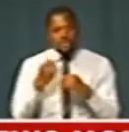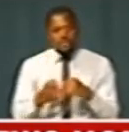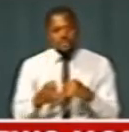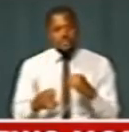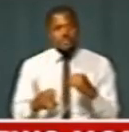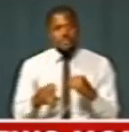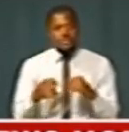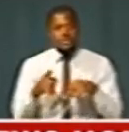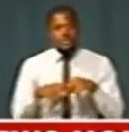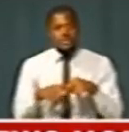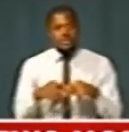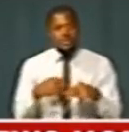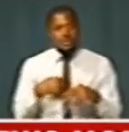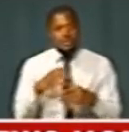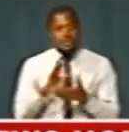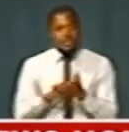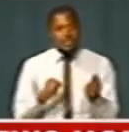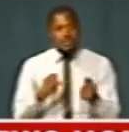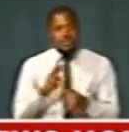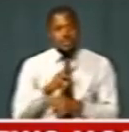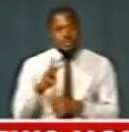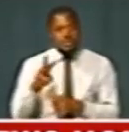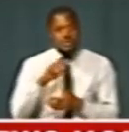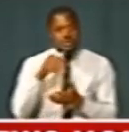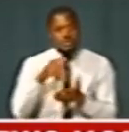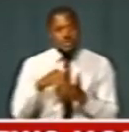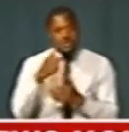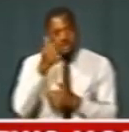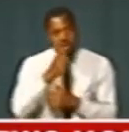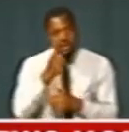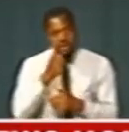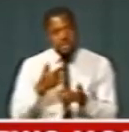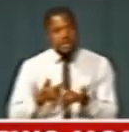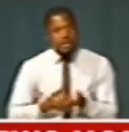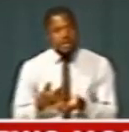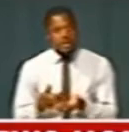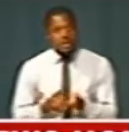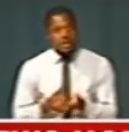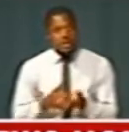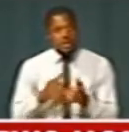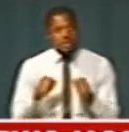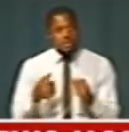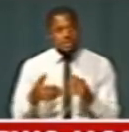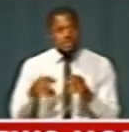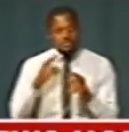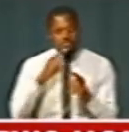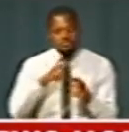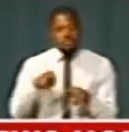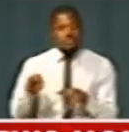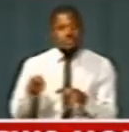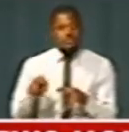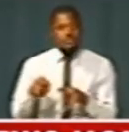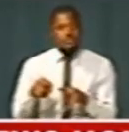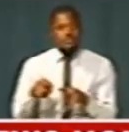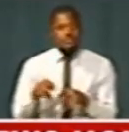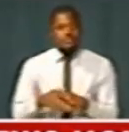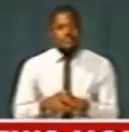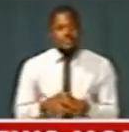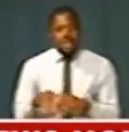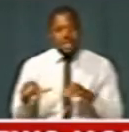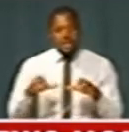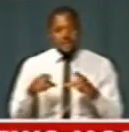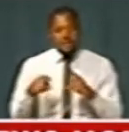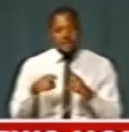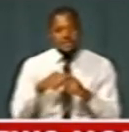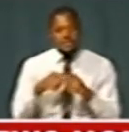AIDS. It is my firm belief that Western and Central Africa and Ghana are being overlooked and left behind. Action